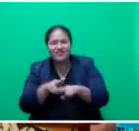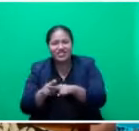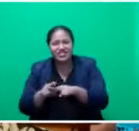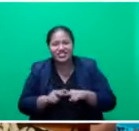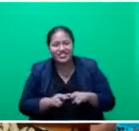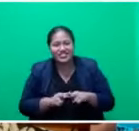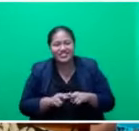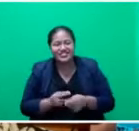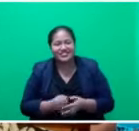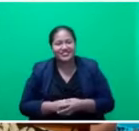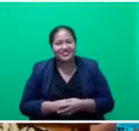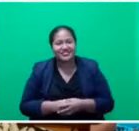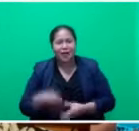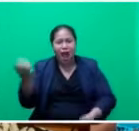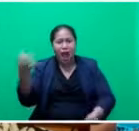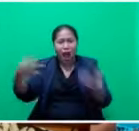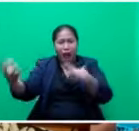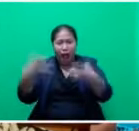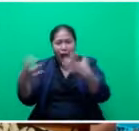Fiji. Which